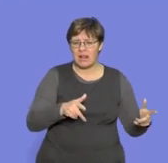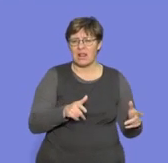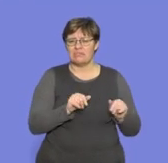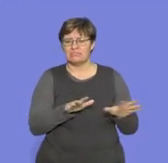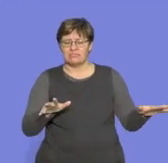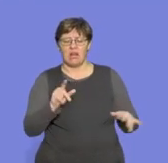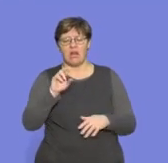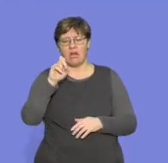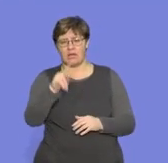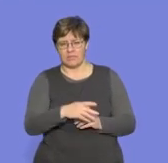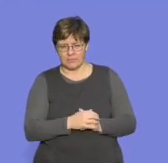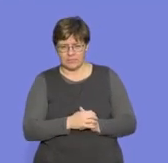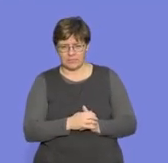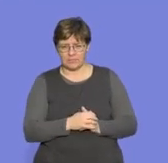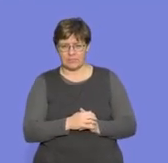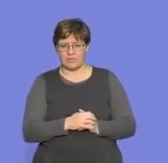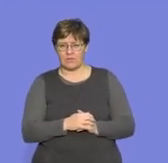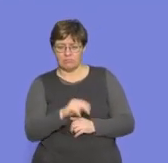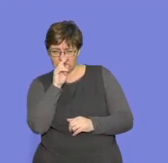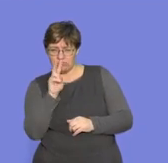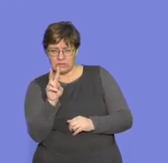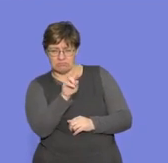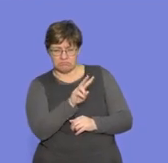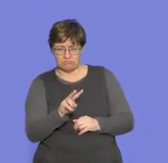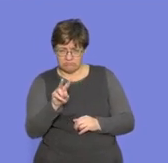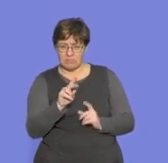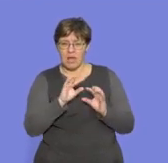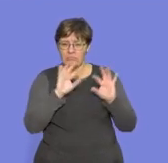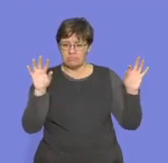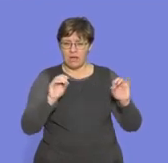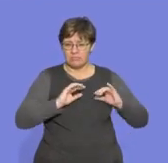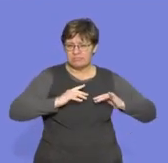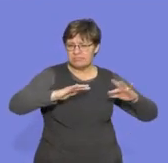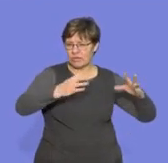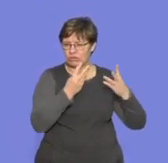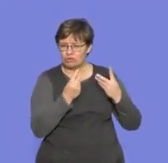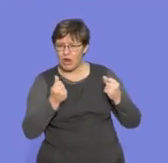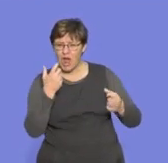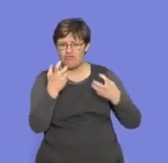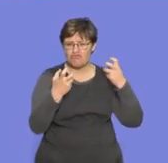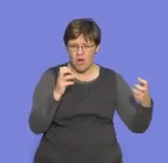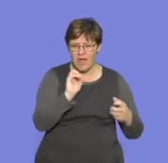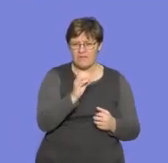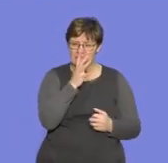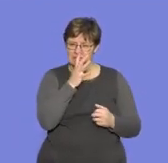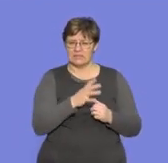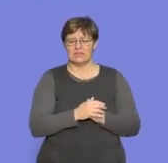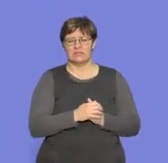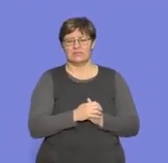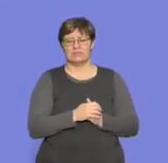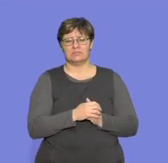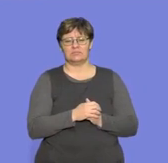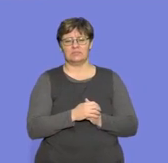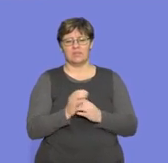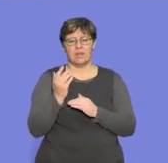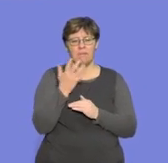So here you can see the so typical terrain, dry, rocky. You've got dry, rocky. Plants that are typically adapted to dry conditions. Plants